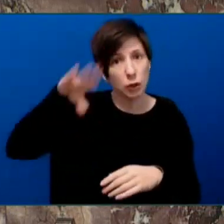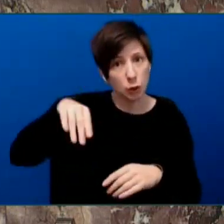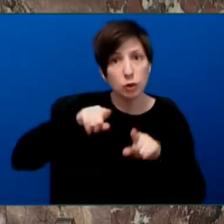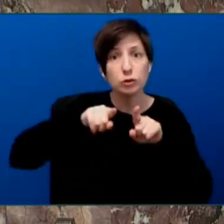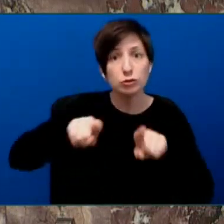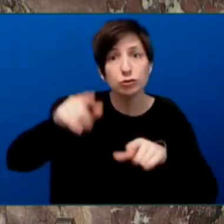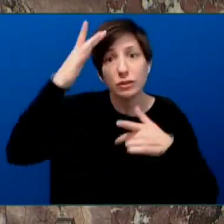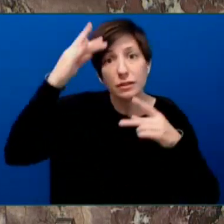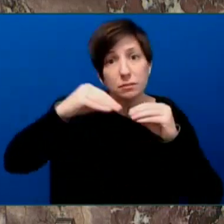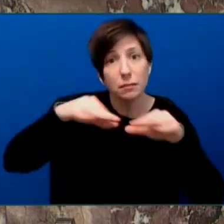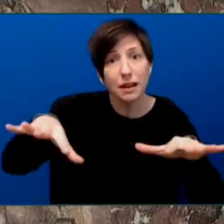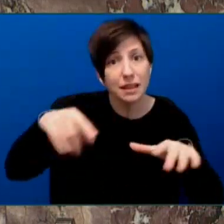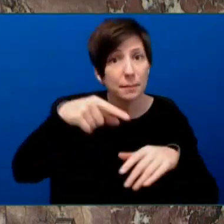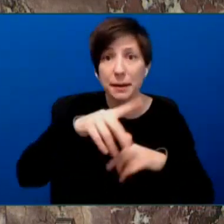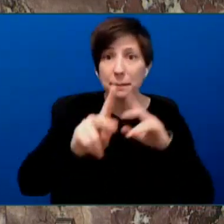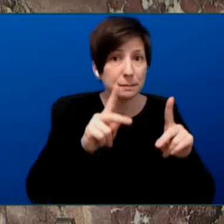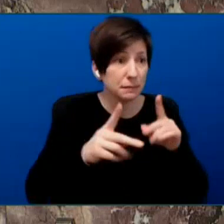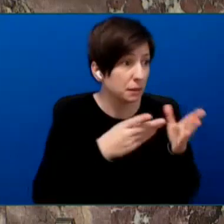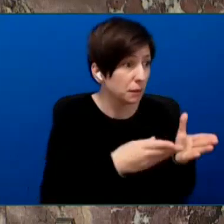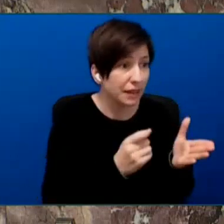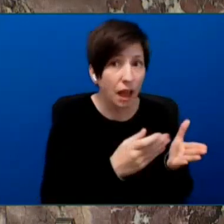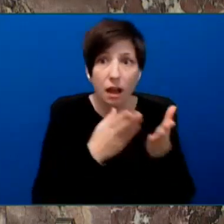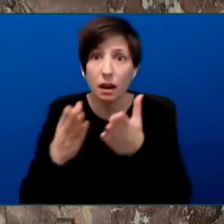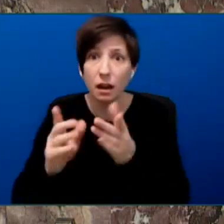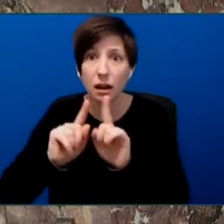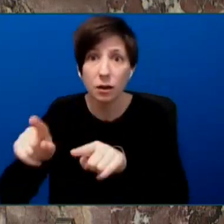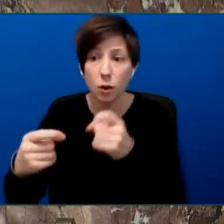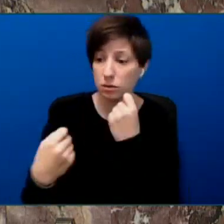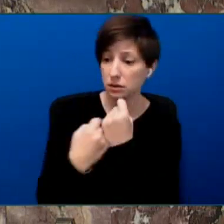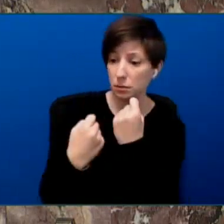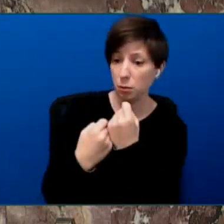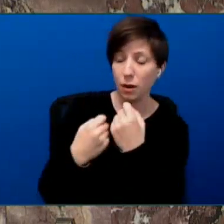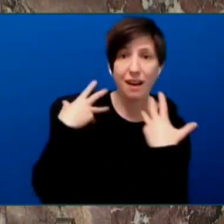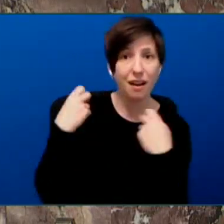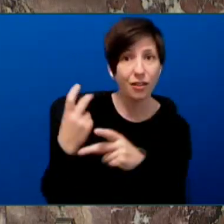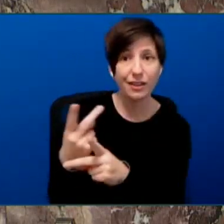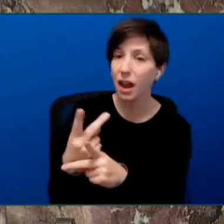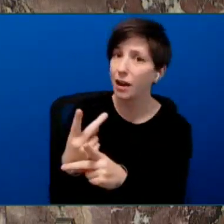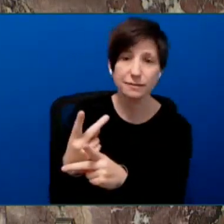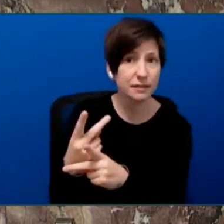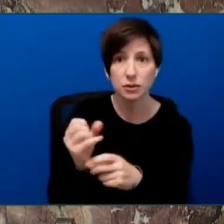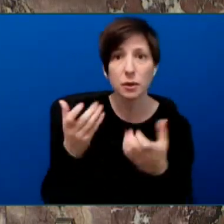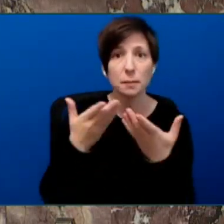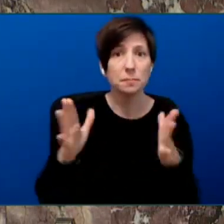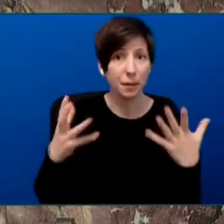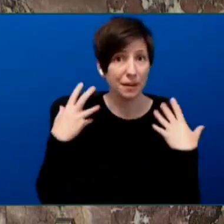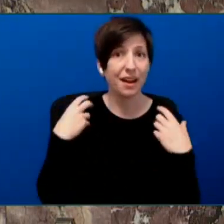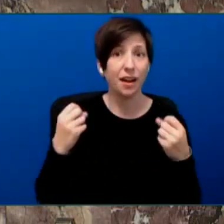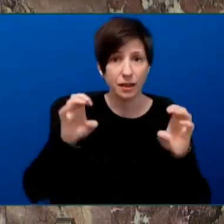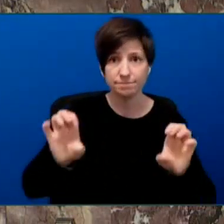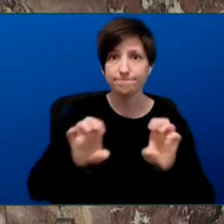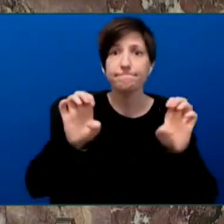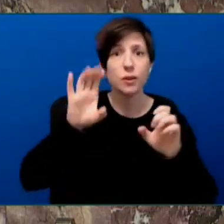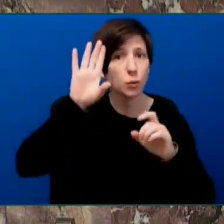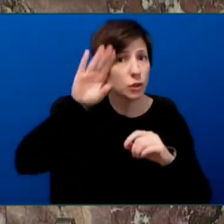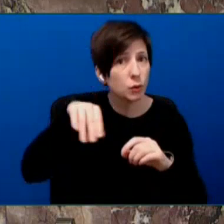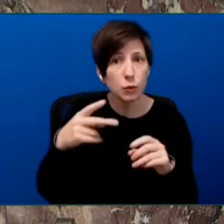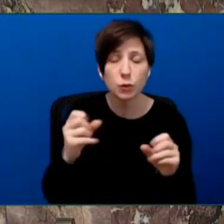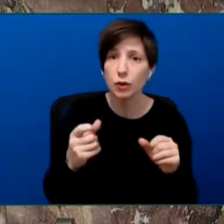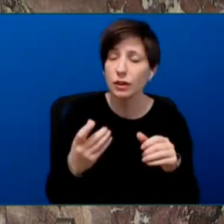healthcare, to continue to have healthcare supports, and out of concern for public health that there would be an even more dramatic